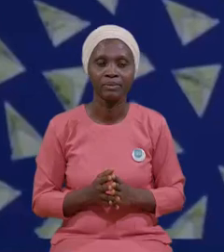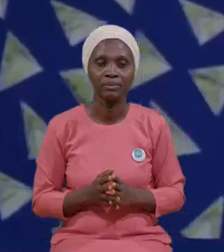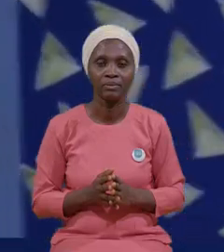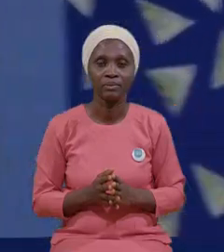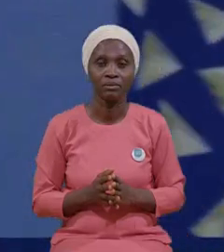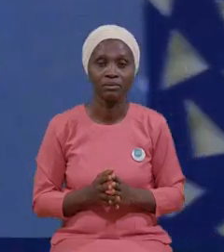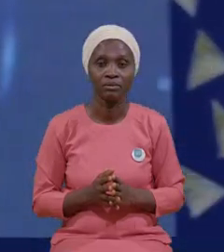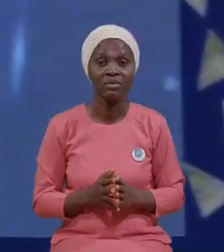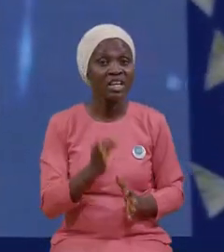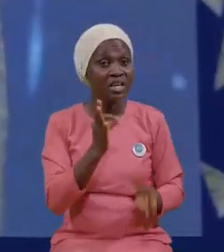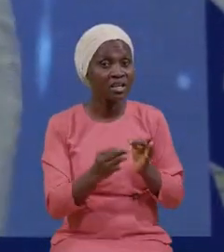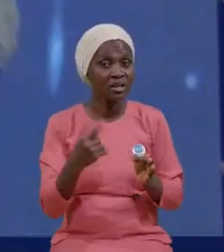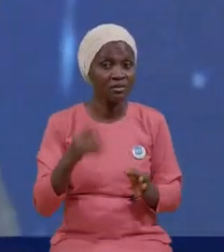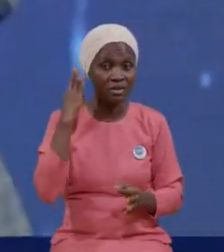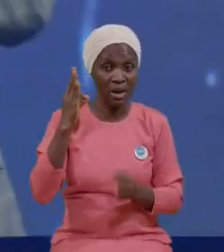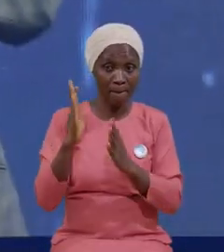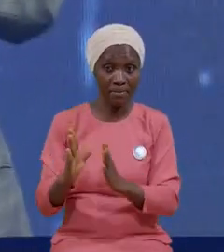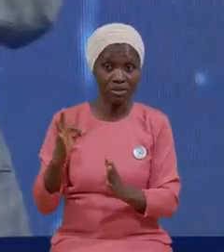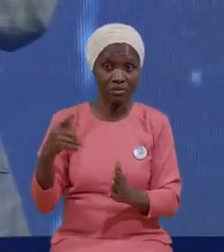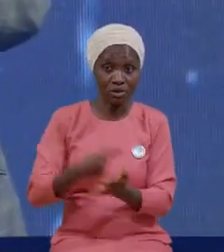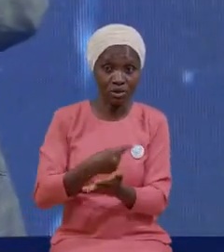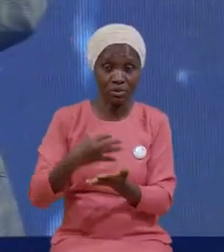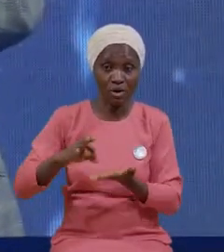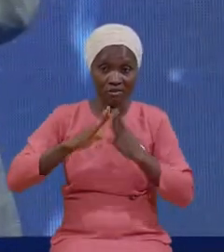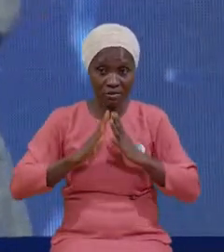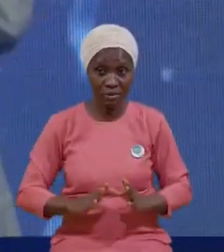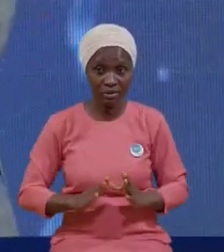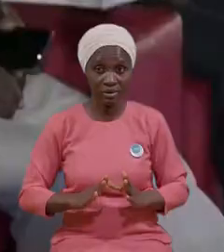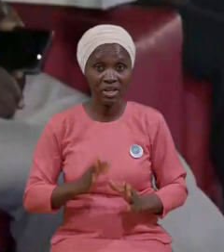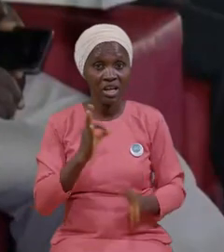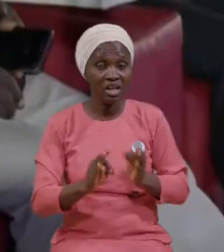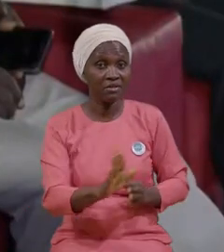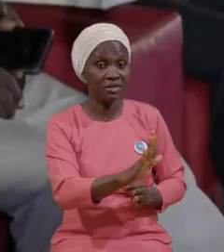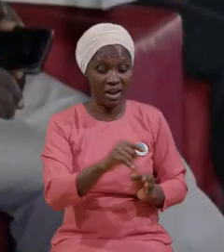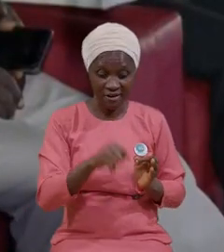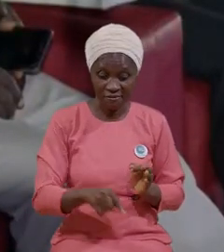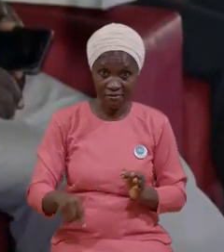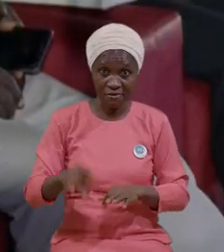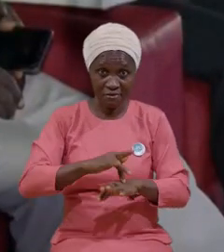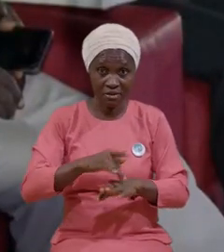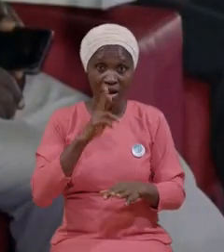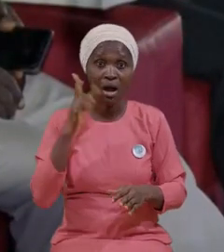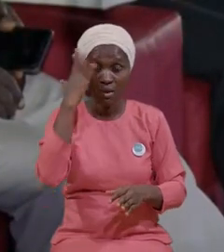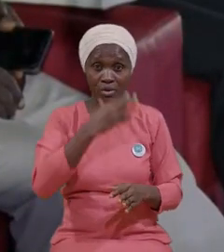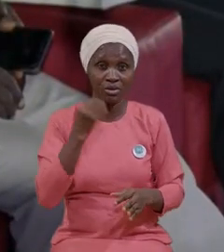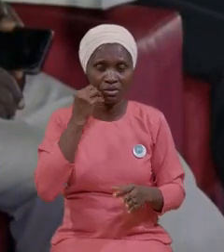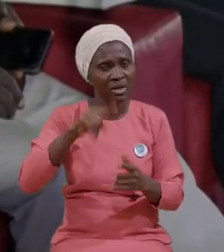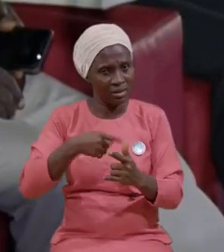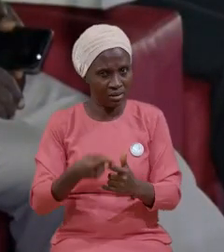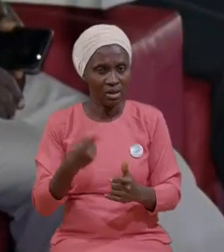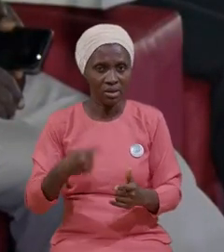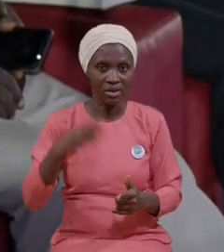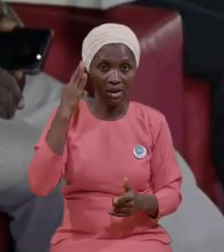If the preachers of the gospel of peace, if their feet are beautiful, then the preachers of